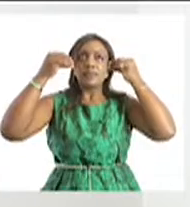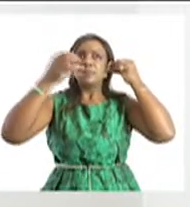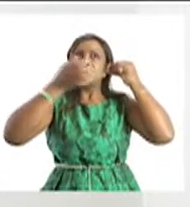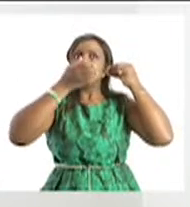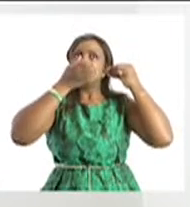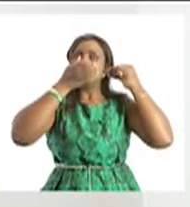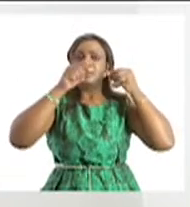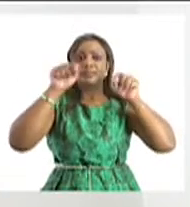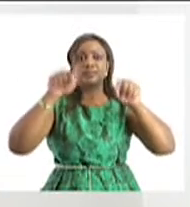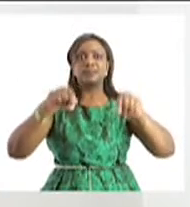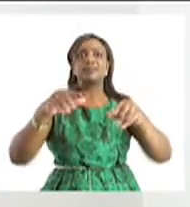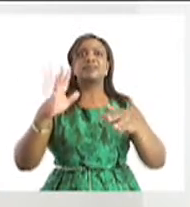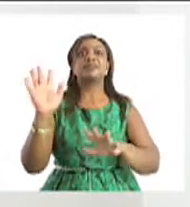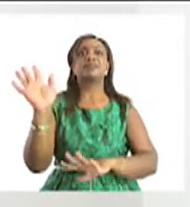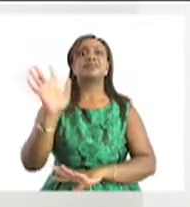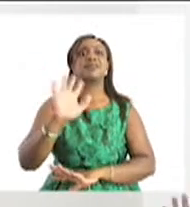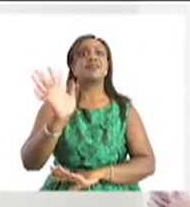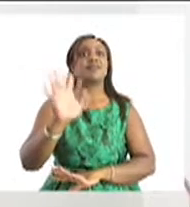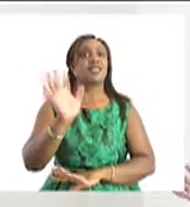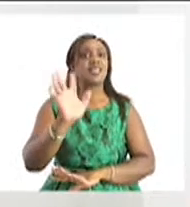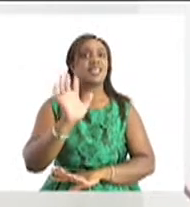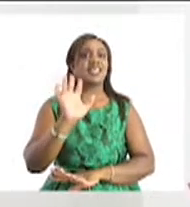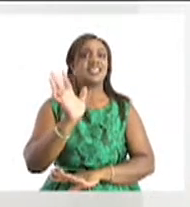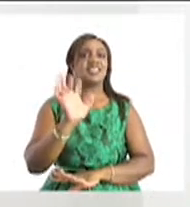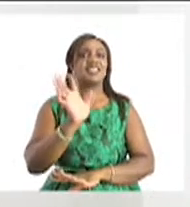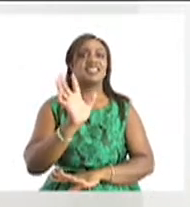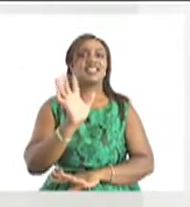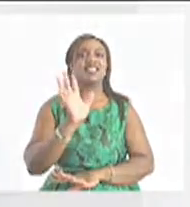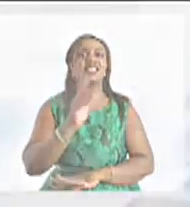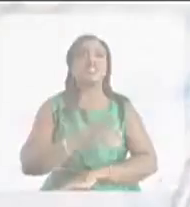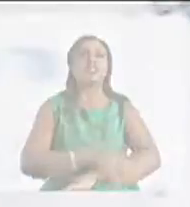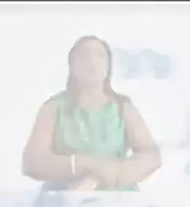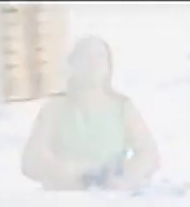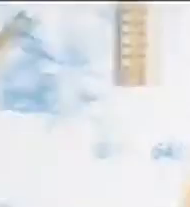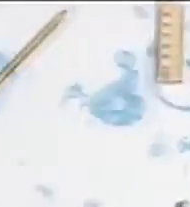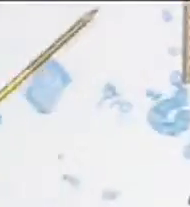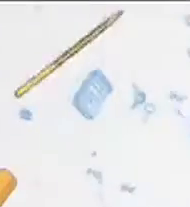us here in the studio, until next time.